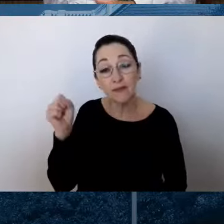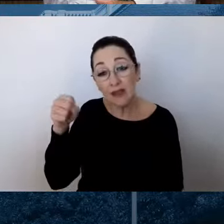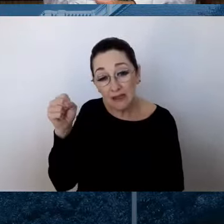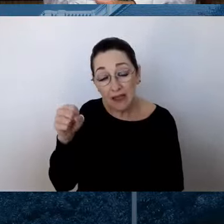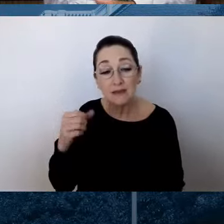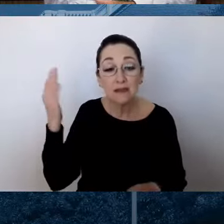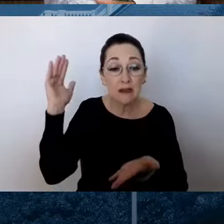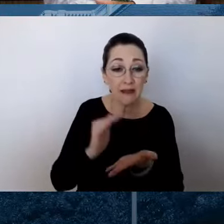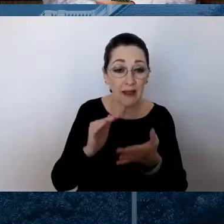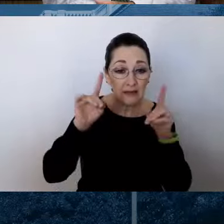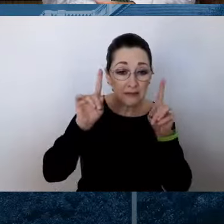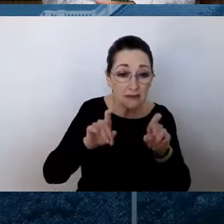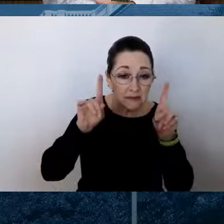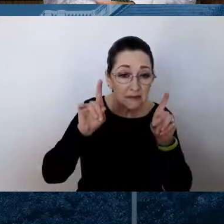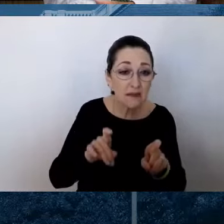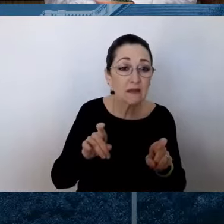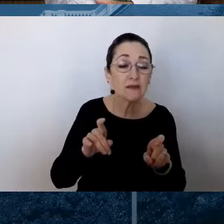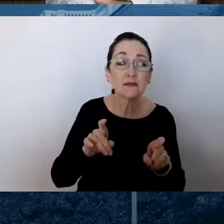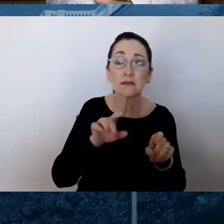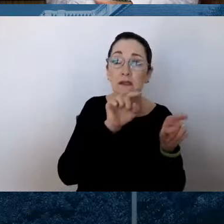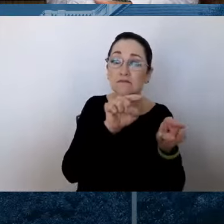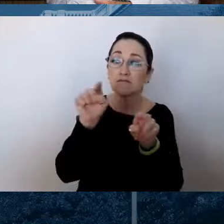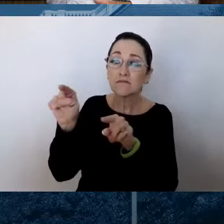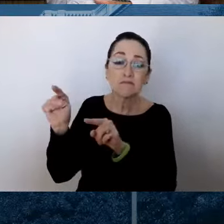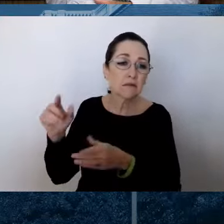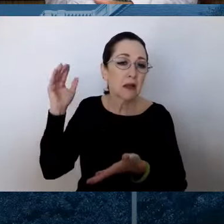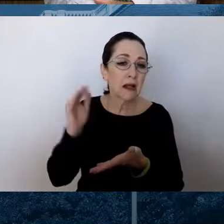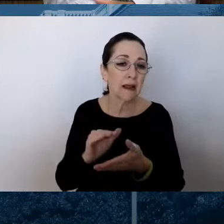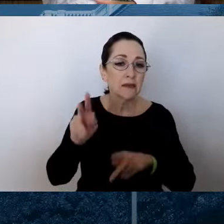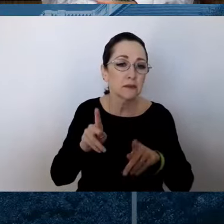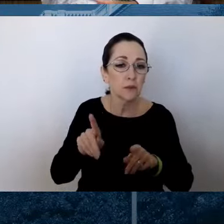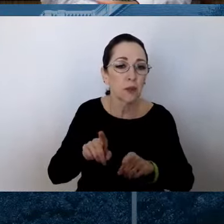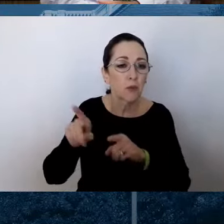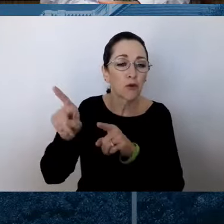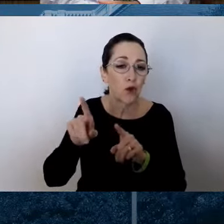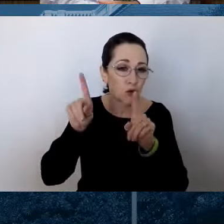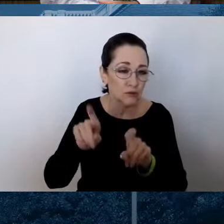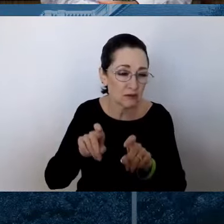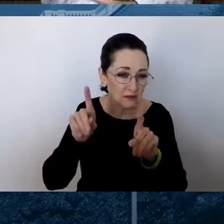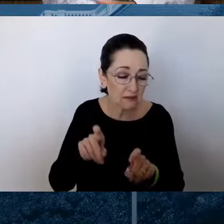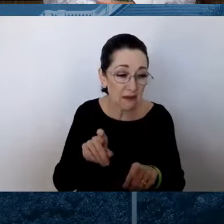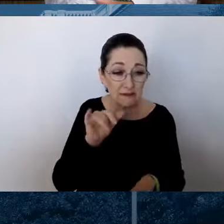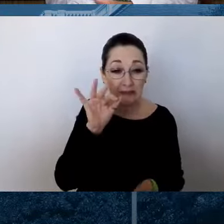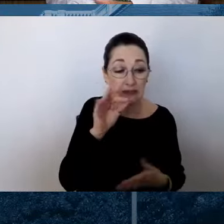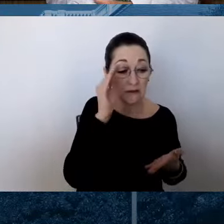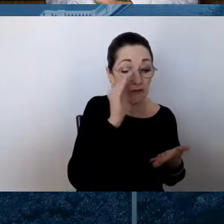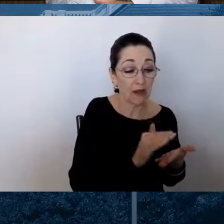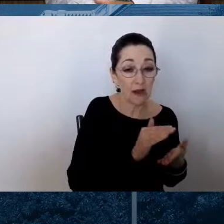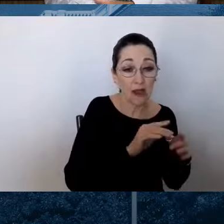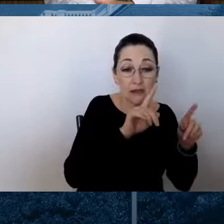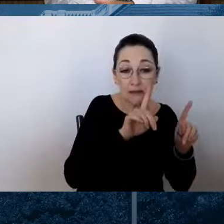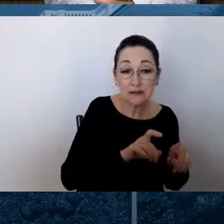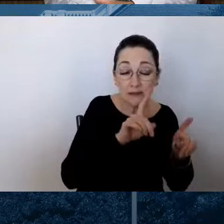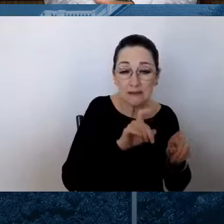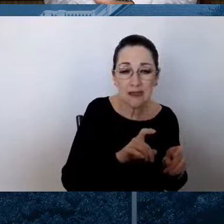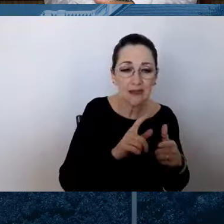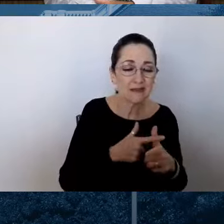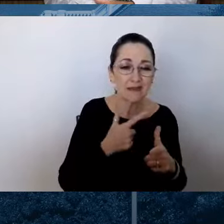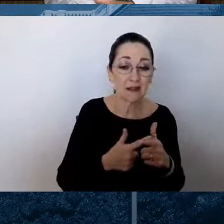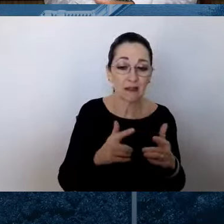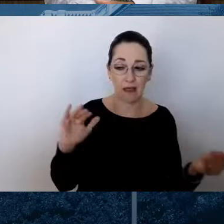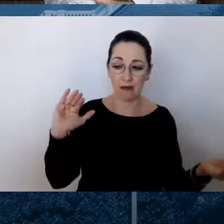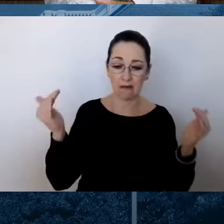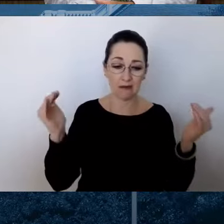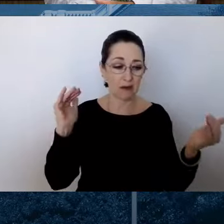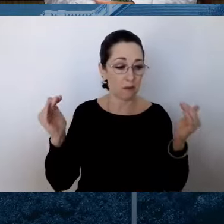see that from AJ's presentation a little bit later. And so if you have fewer tests, you're going to have a lower denominator to bring